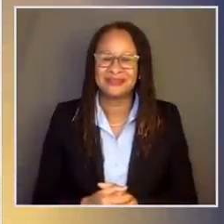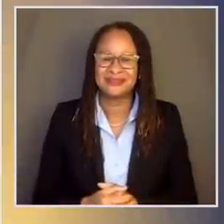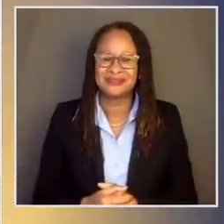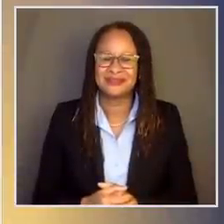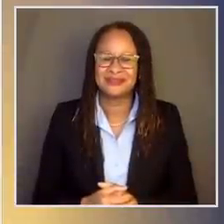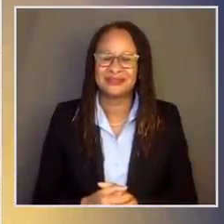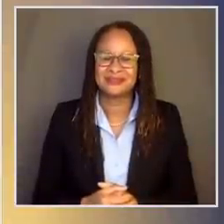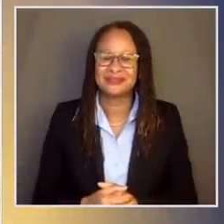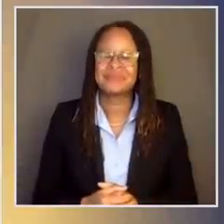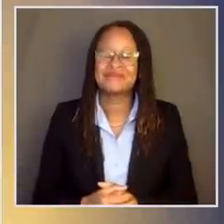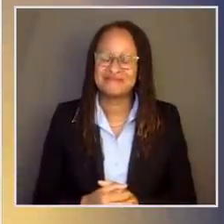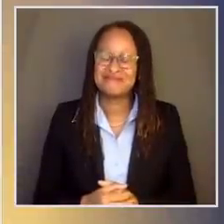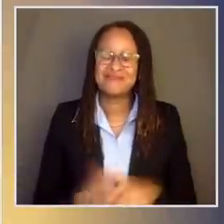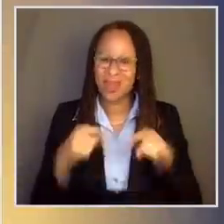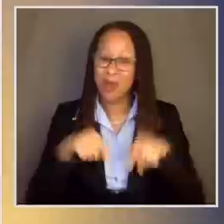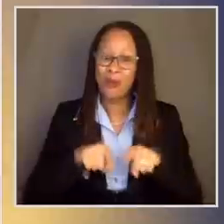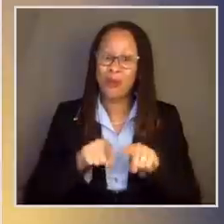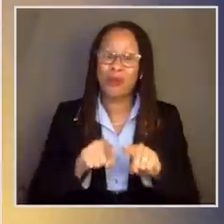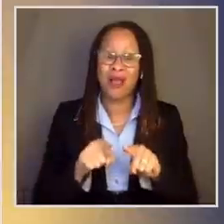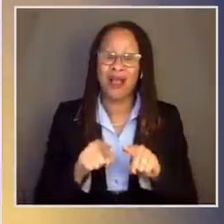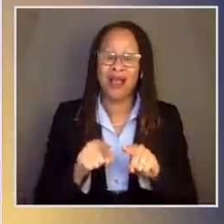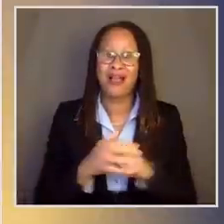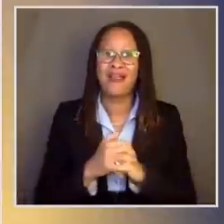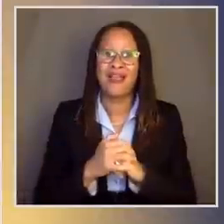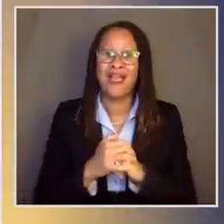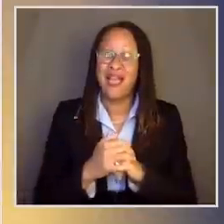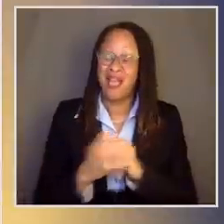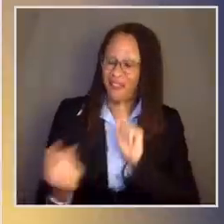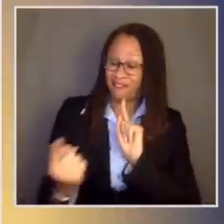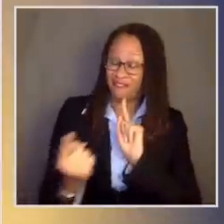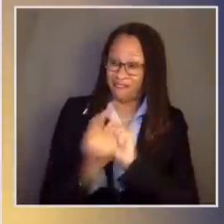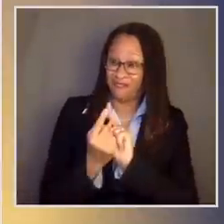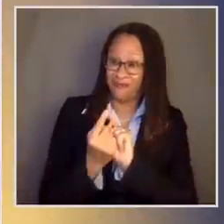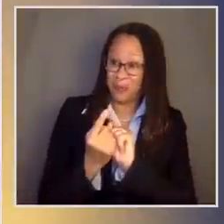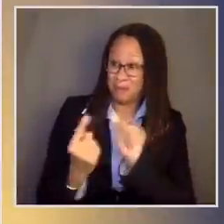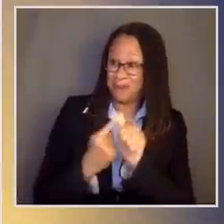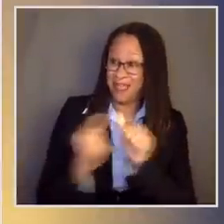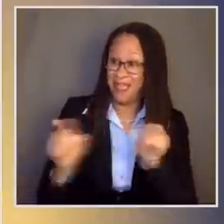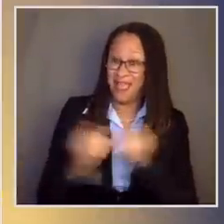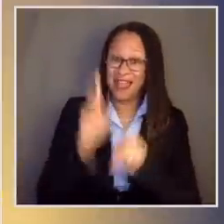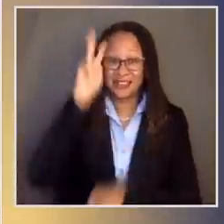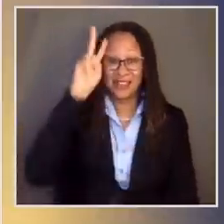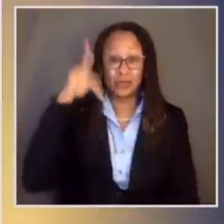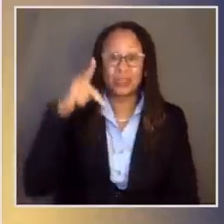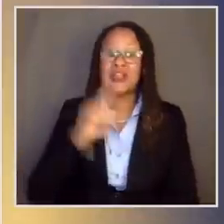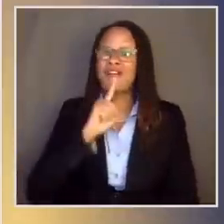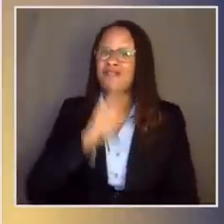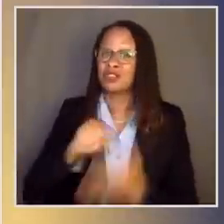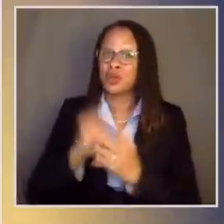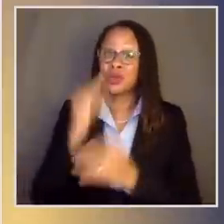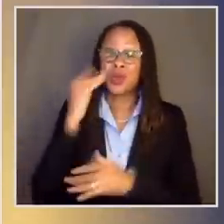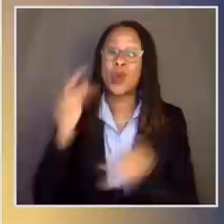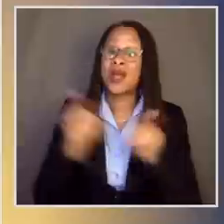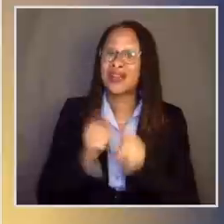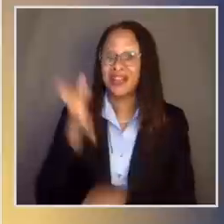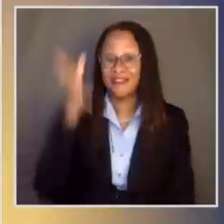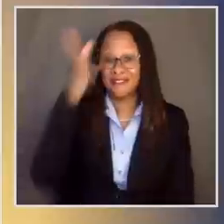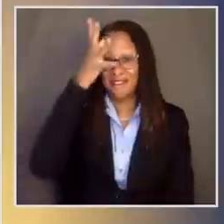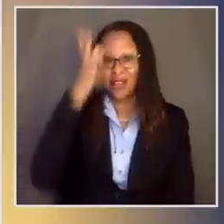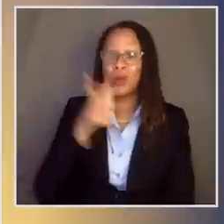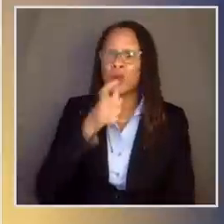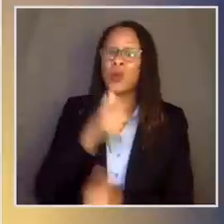And while I first knew Joe as Vice President, I really got to know him as the father who loved